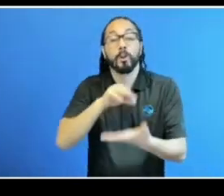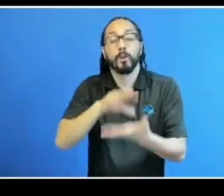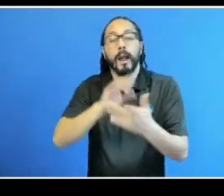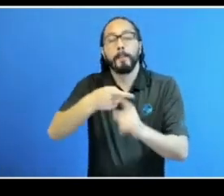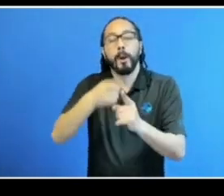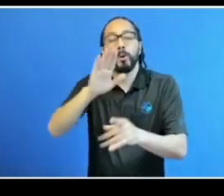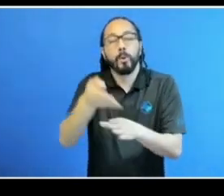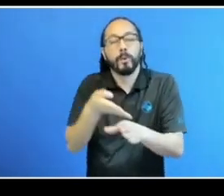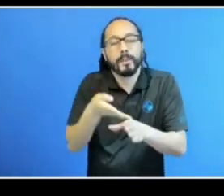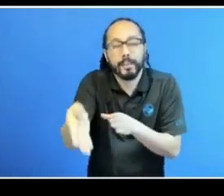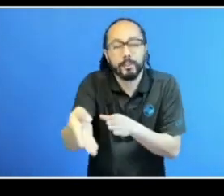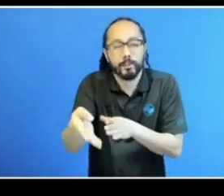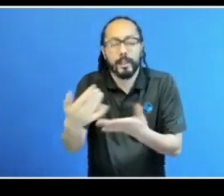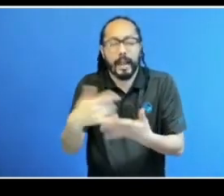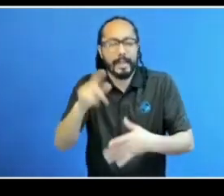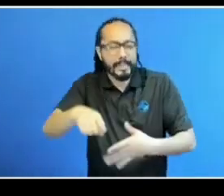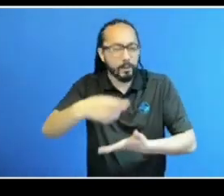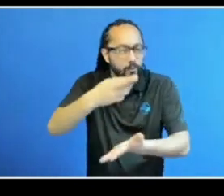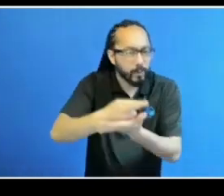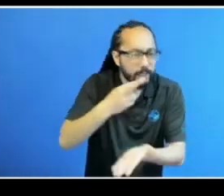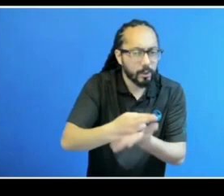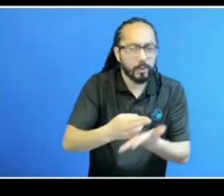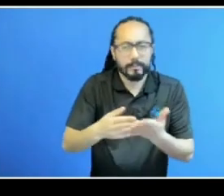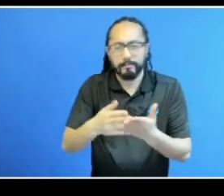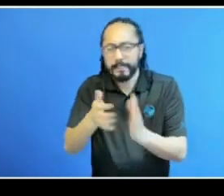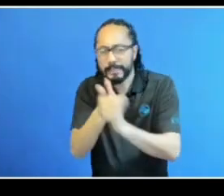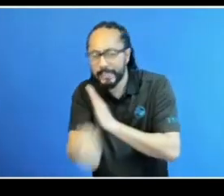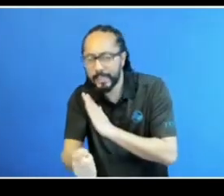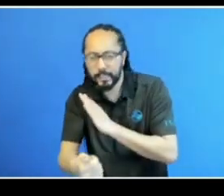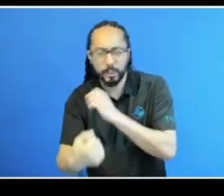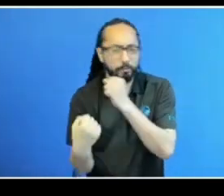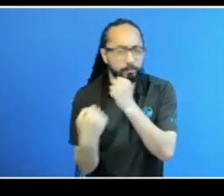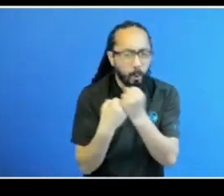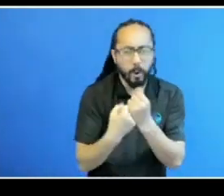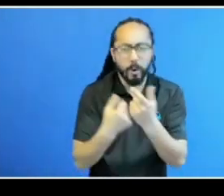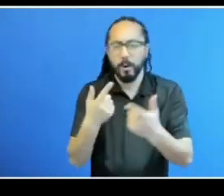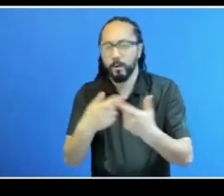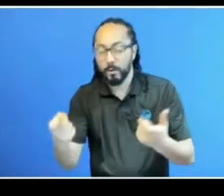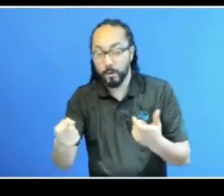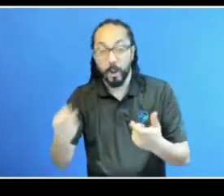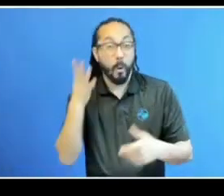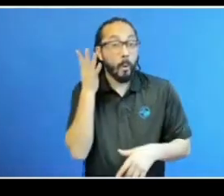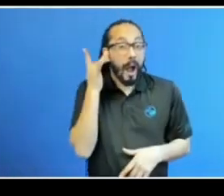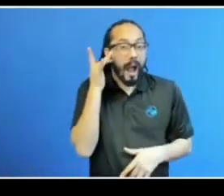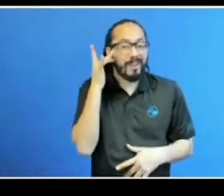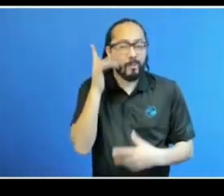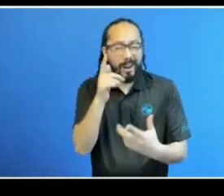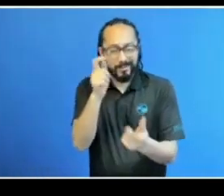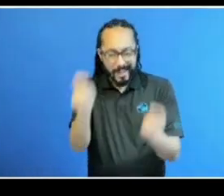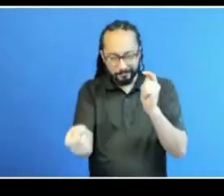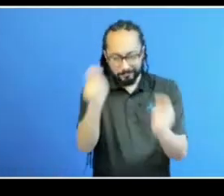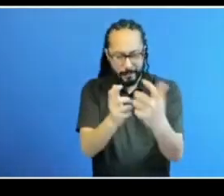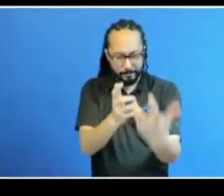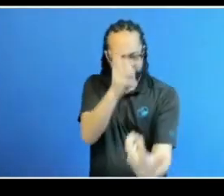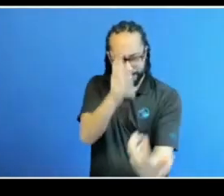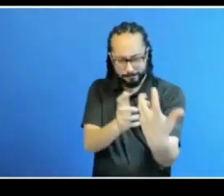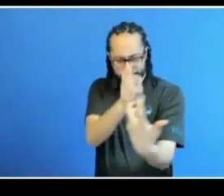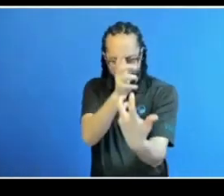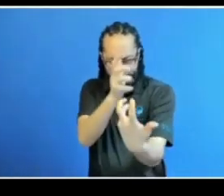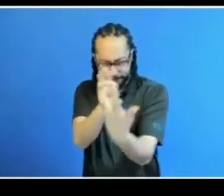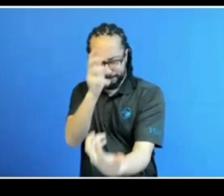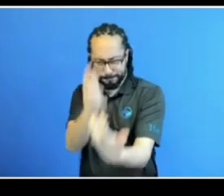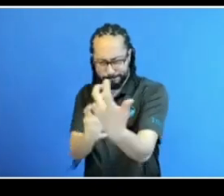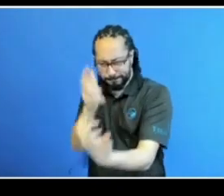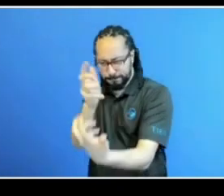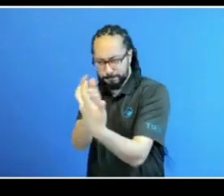need is also really helpful with increasing adaptability skills, because that is another element